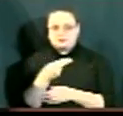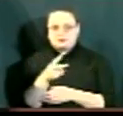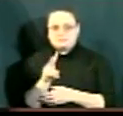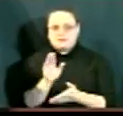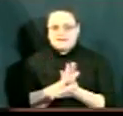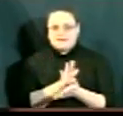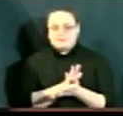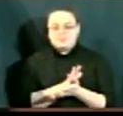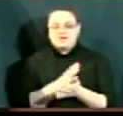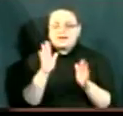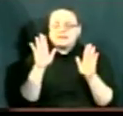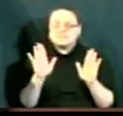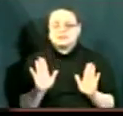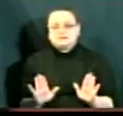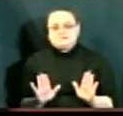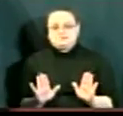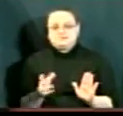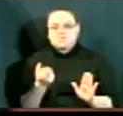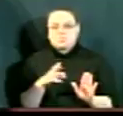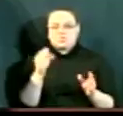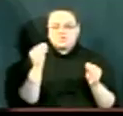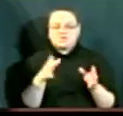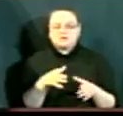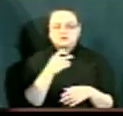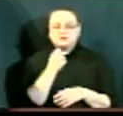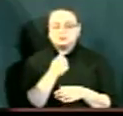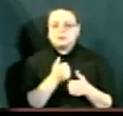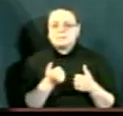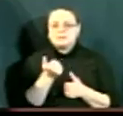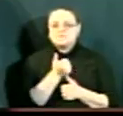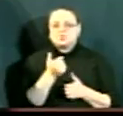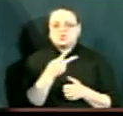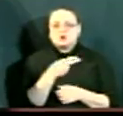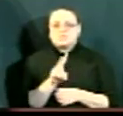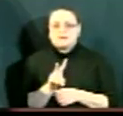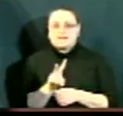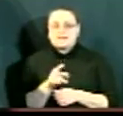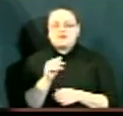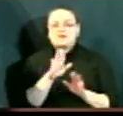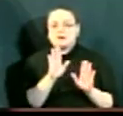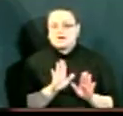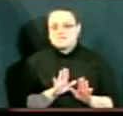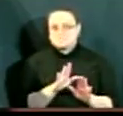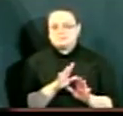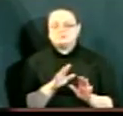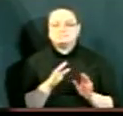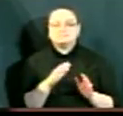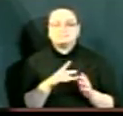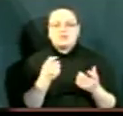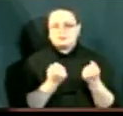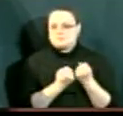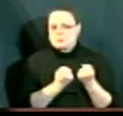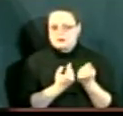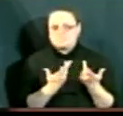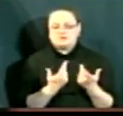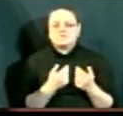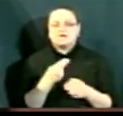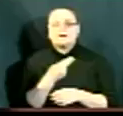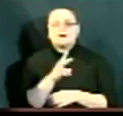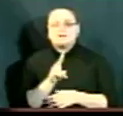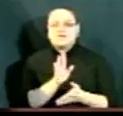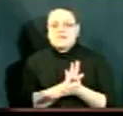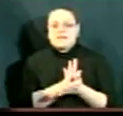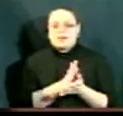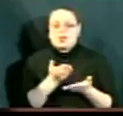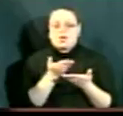Academy. It is excellent. Or the teachers or administration at Hardin Valley. They are excellent and incredibly supportive. Hardin Valley